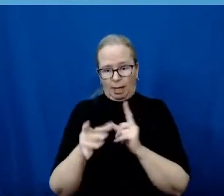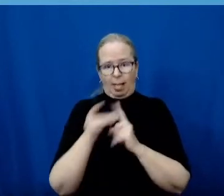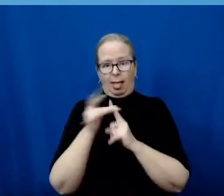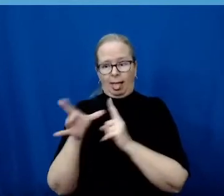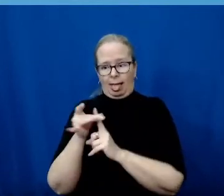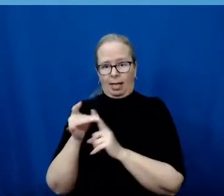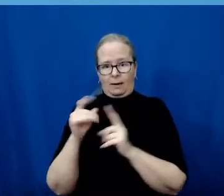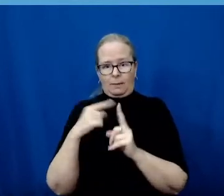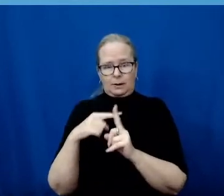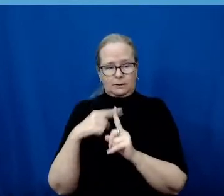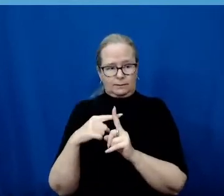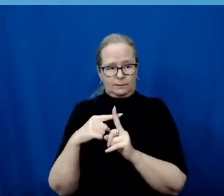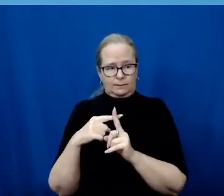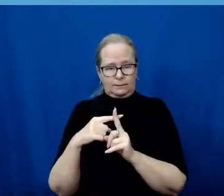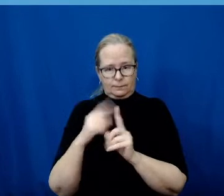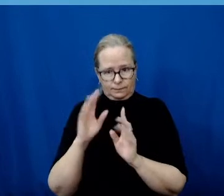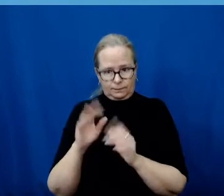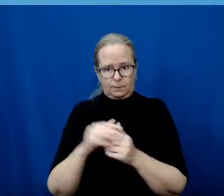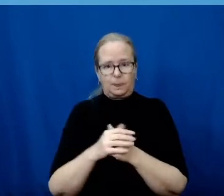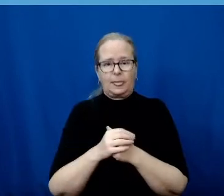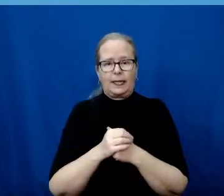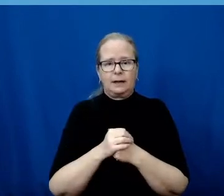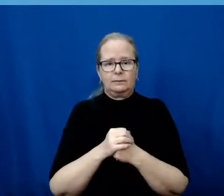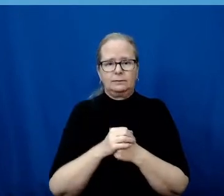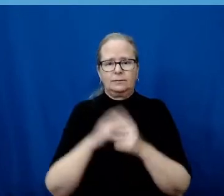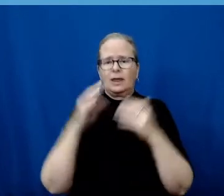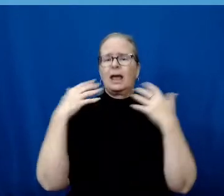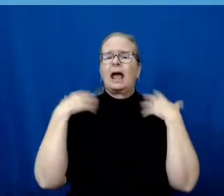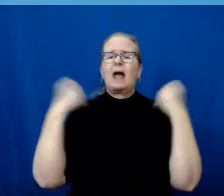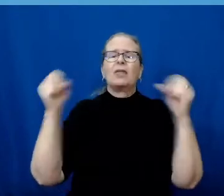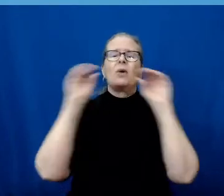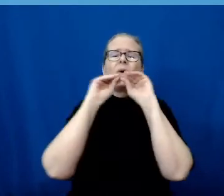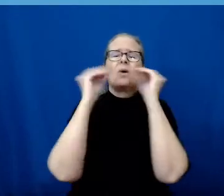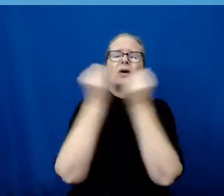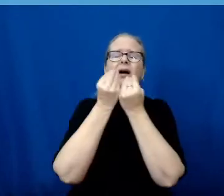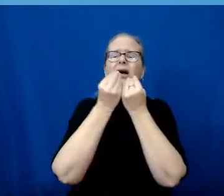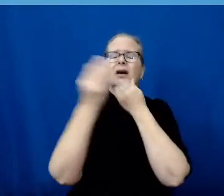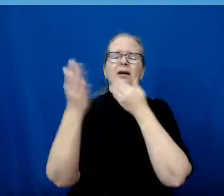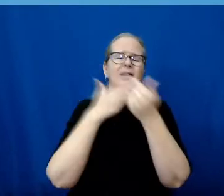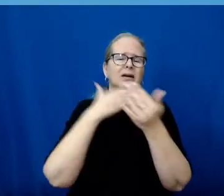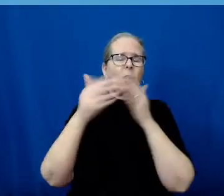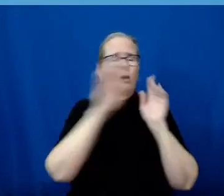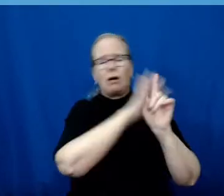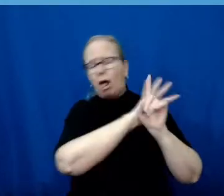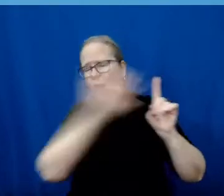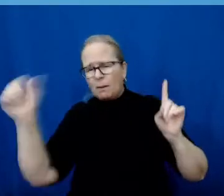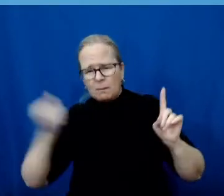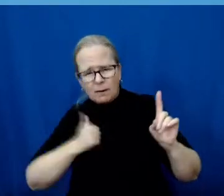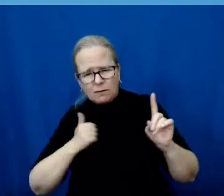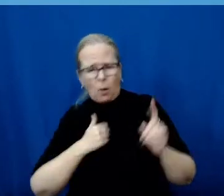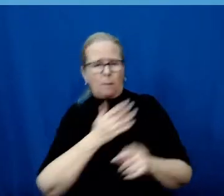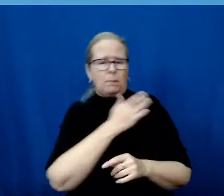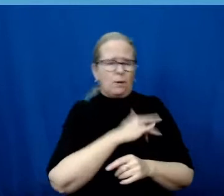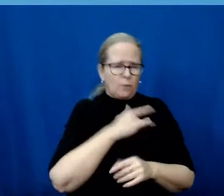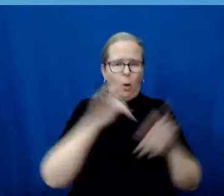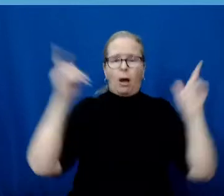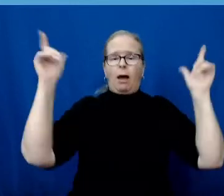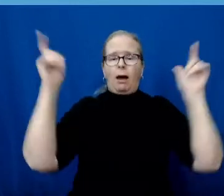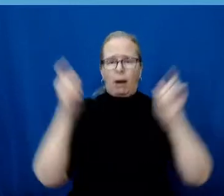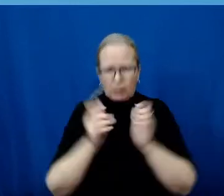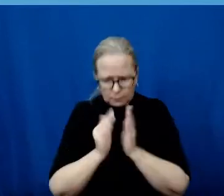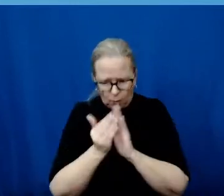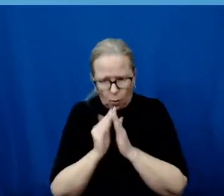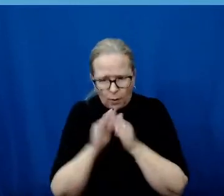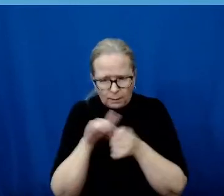at the federal level, or provincial level, or even in our municipal systems. It just wasn't going to happen. And so we